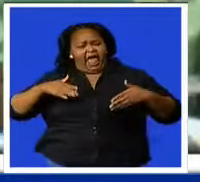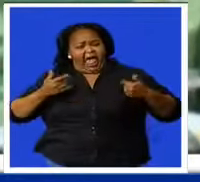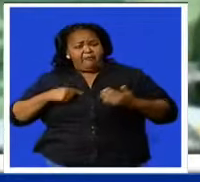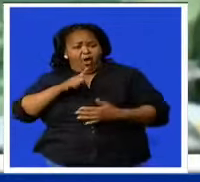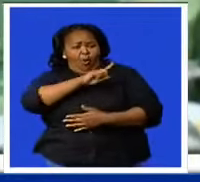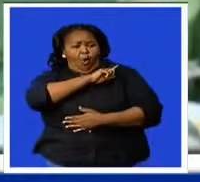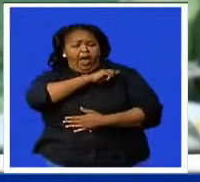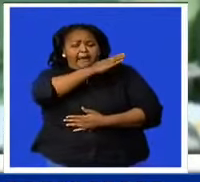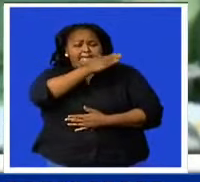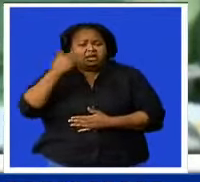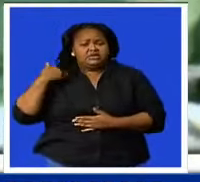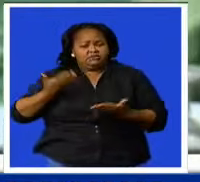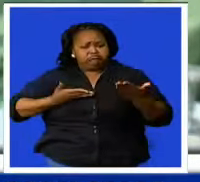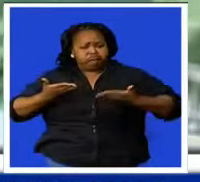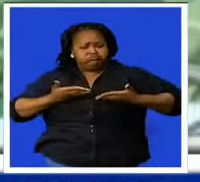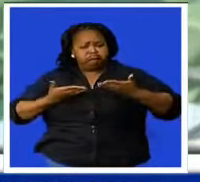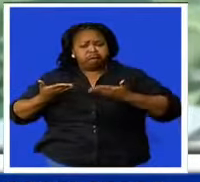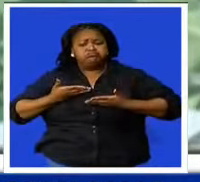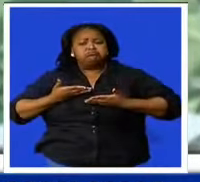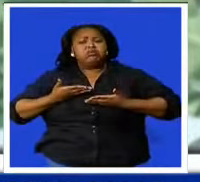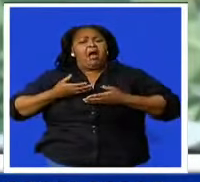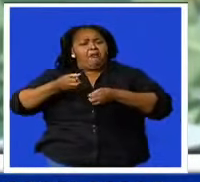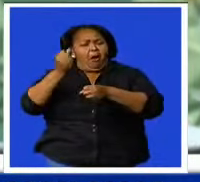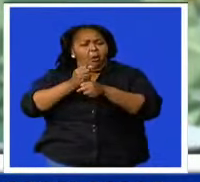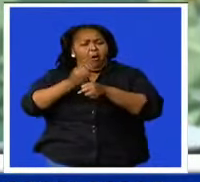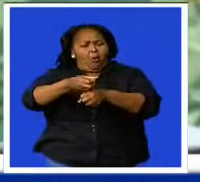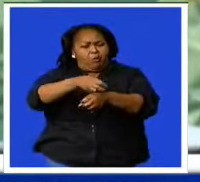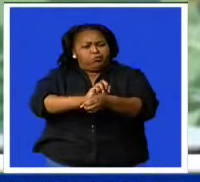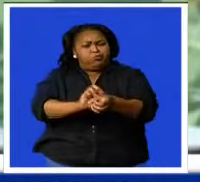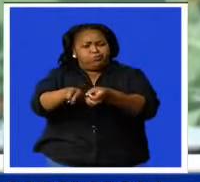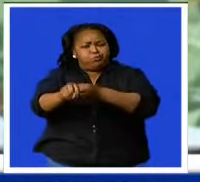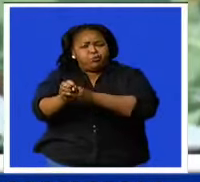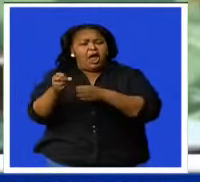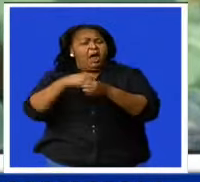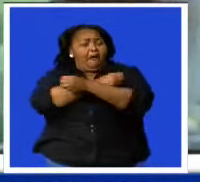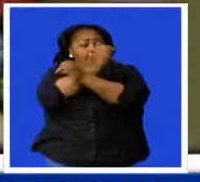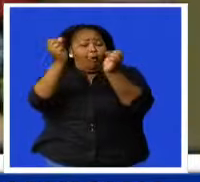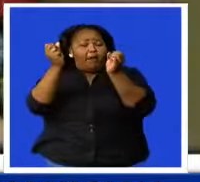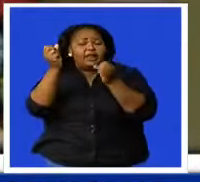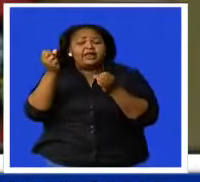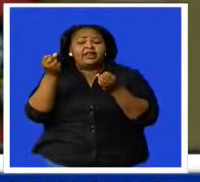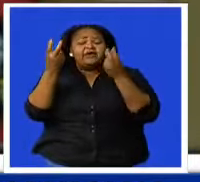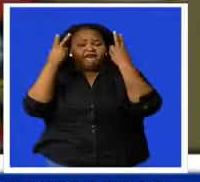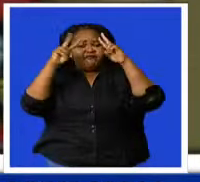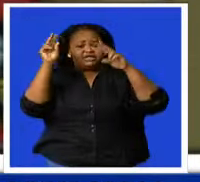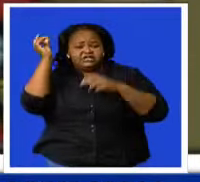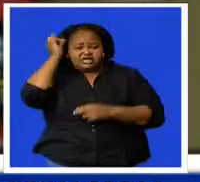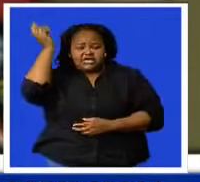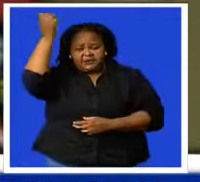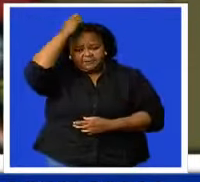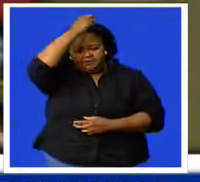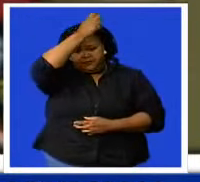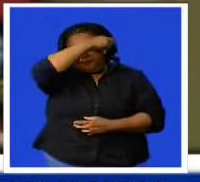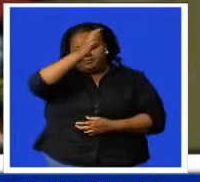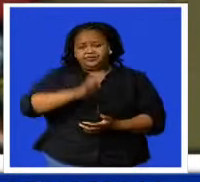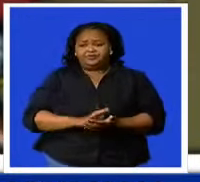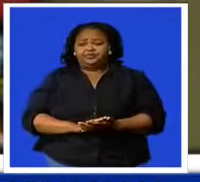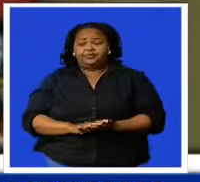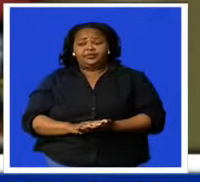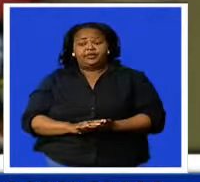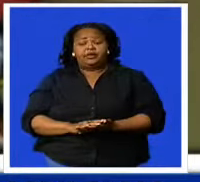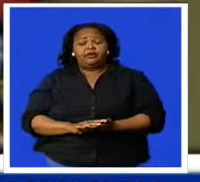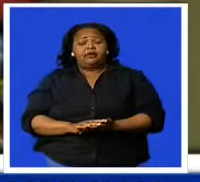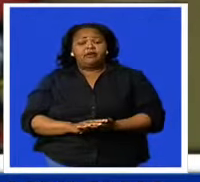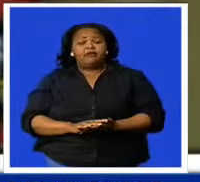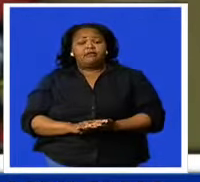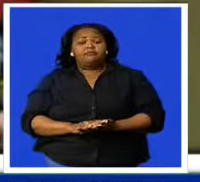yetemabhizinisi nekuthengiselana basukumela etulu bende emaphupho engwenyama afezeke. It's about time that we have teams